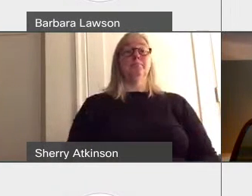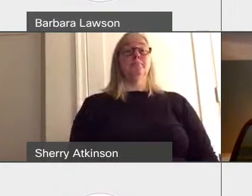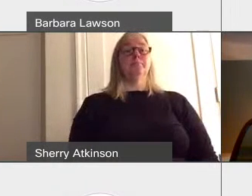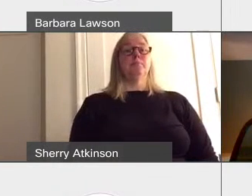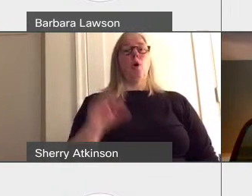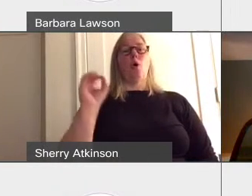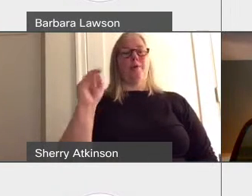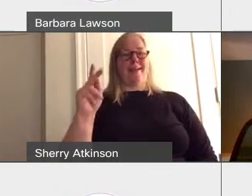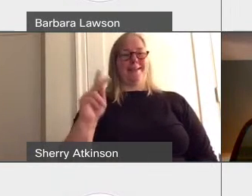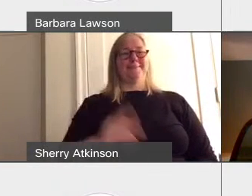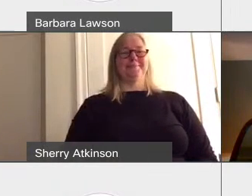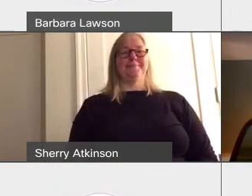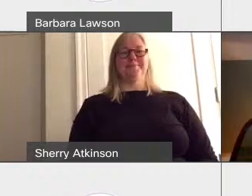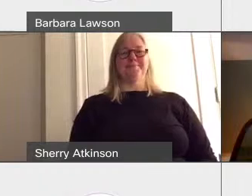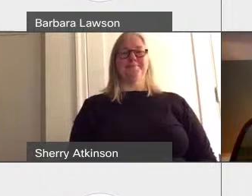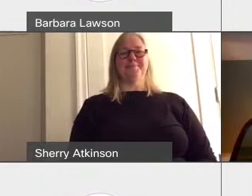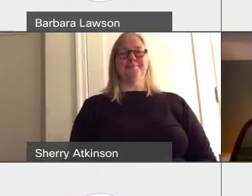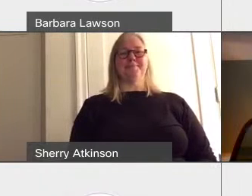Okay.